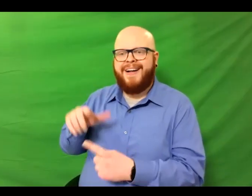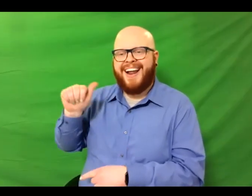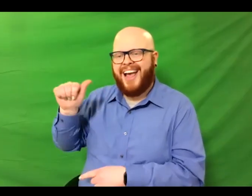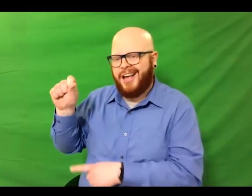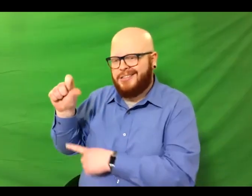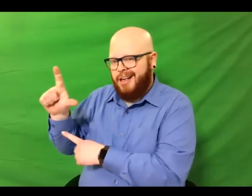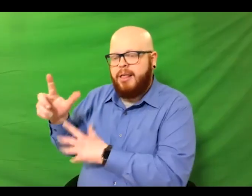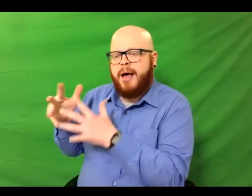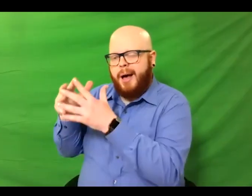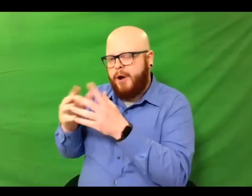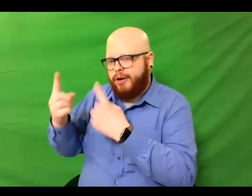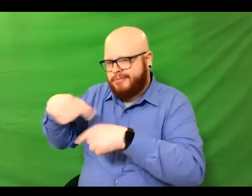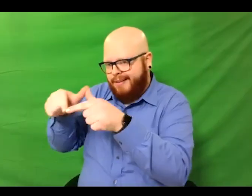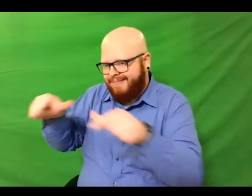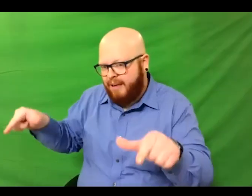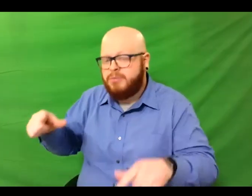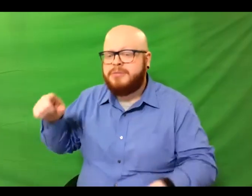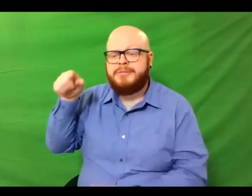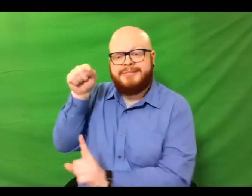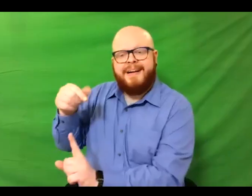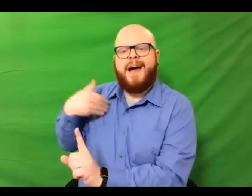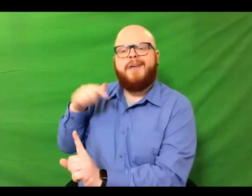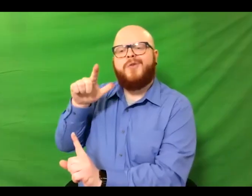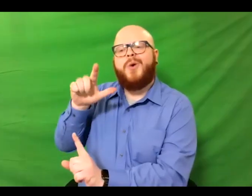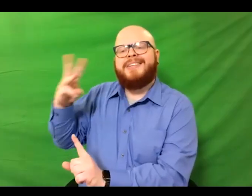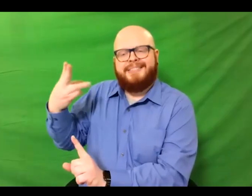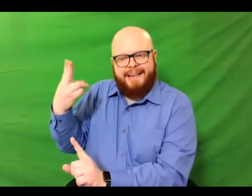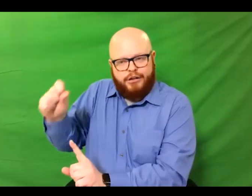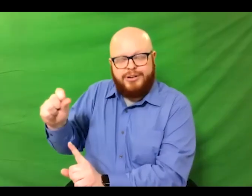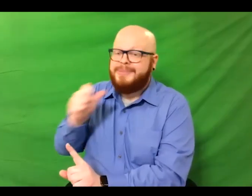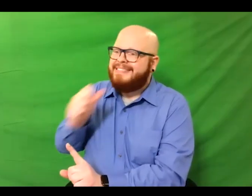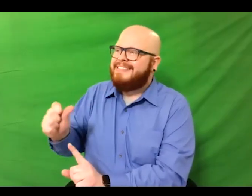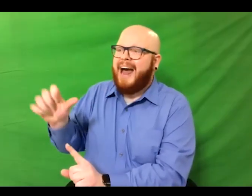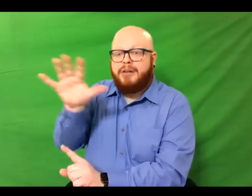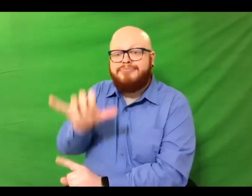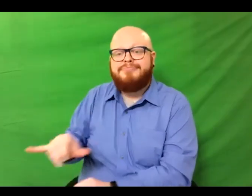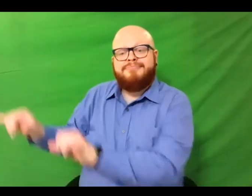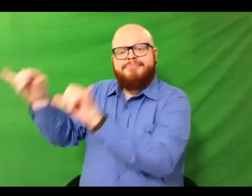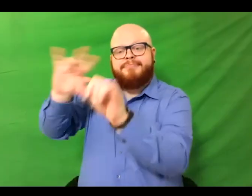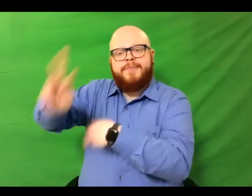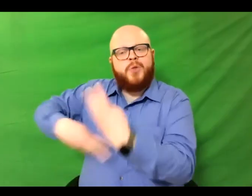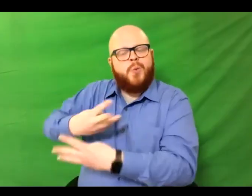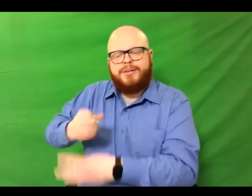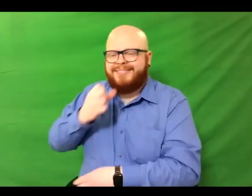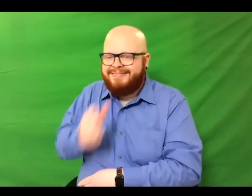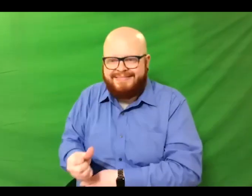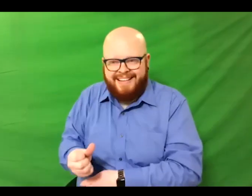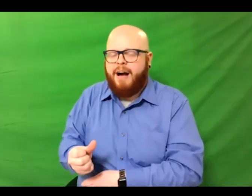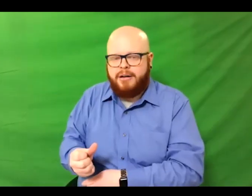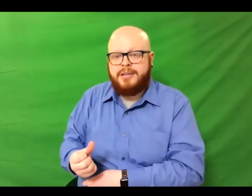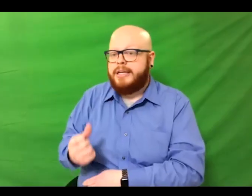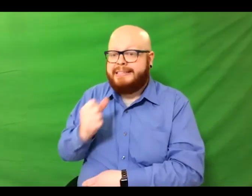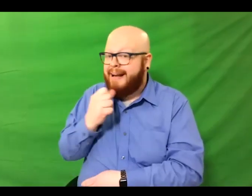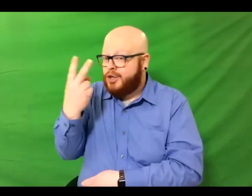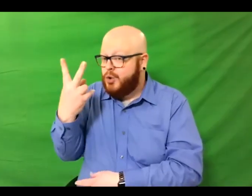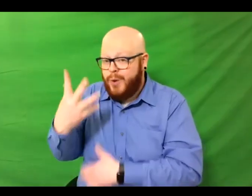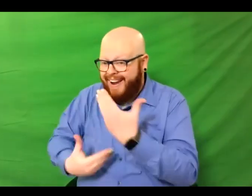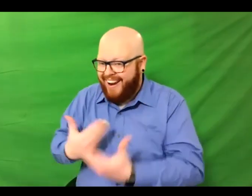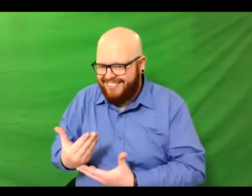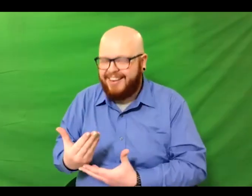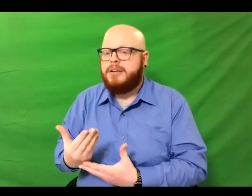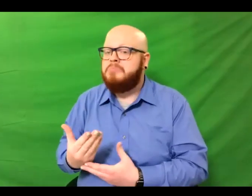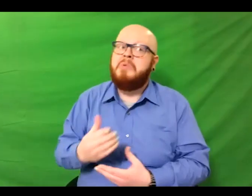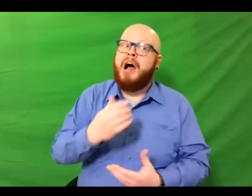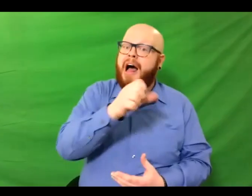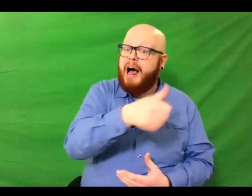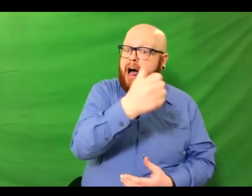shapes. It's not universal and it's not two-handed. If you're talking about another sign language, that may be a two-handed alphabet. Today, we're